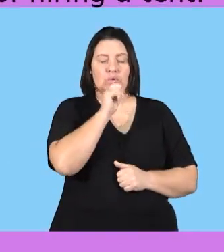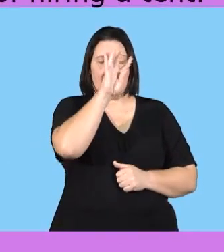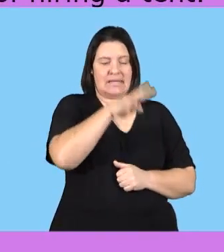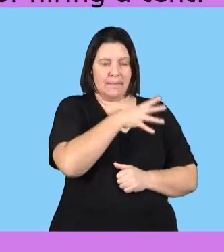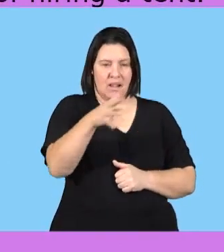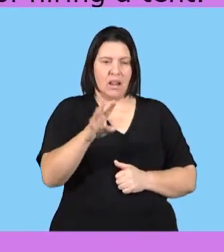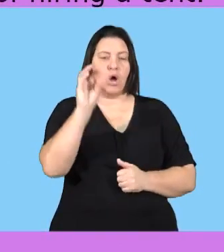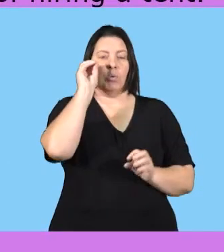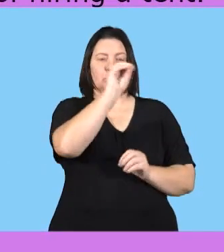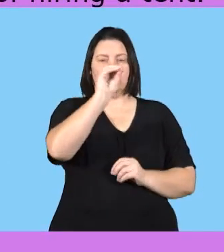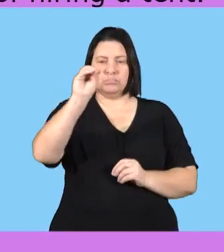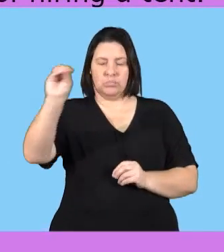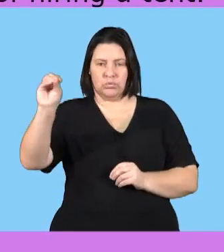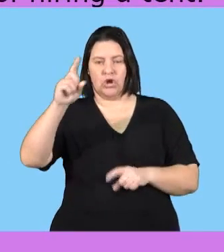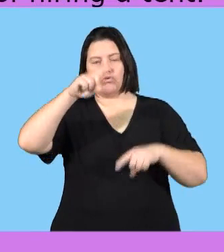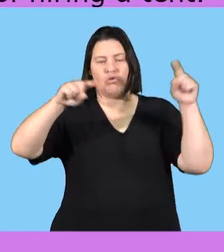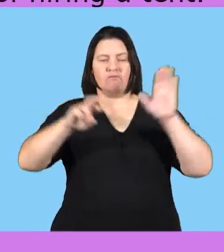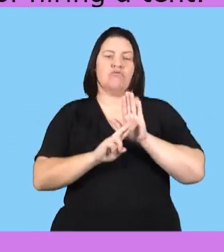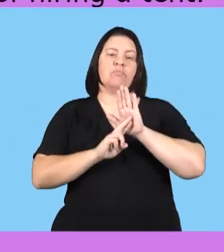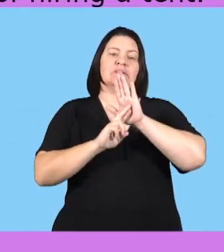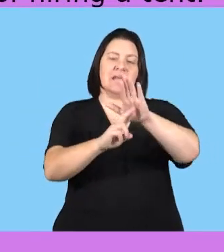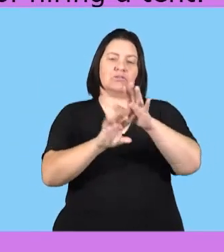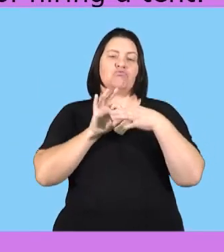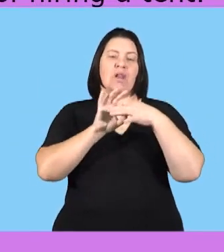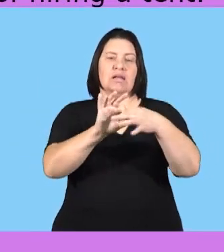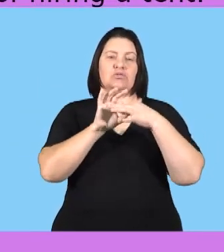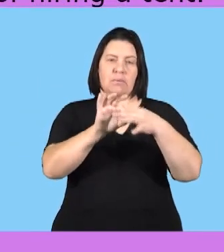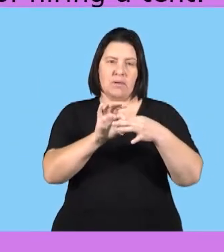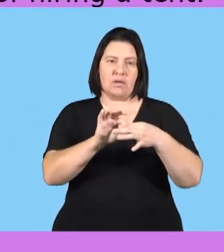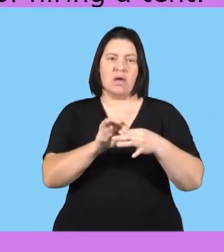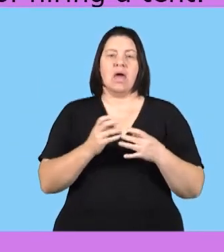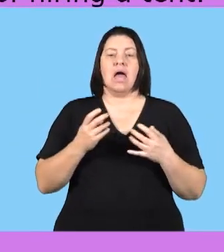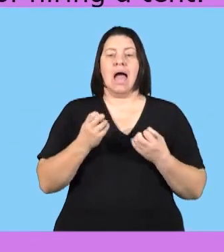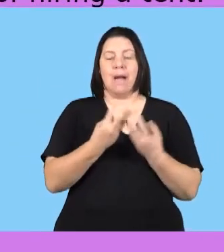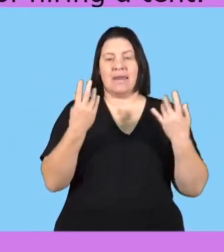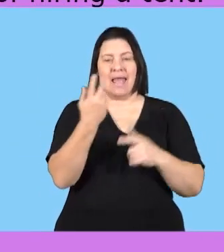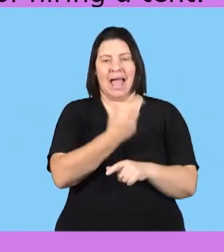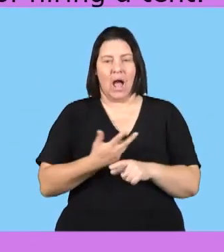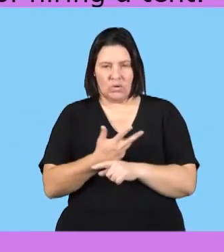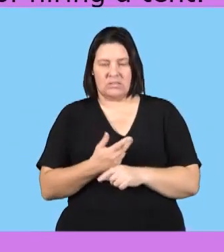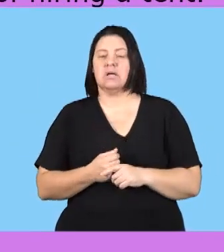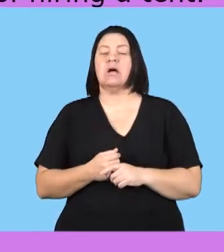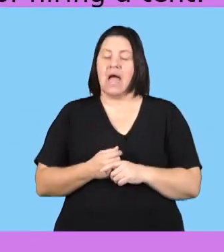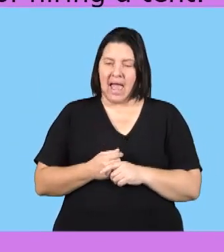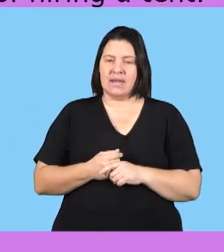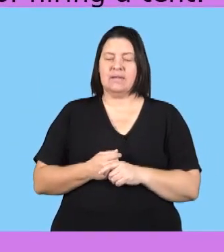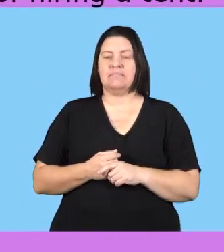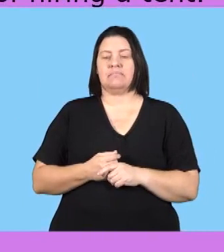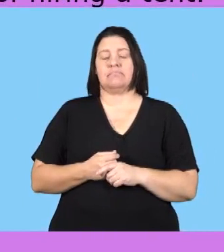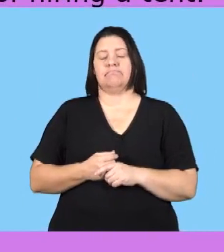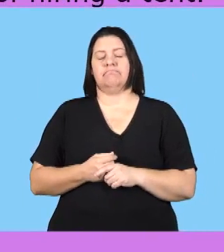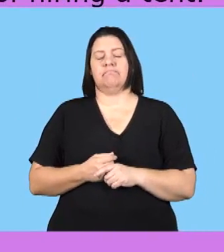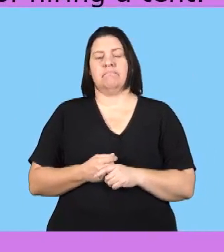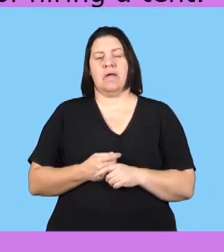Use the table to plot the graph representing the relationship between the number of hours and the cost of hiring